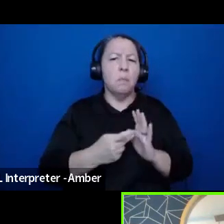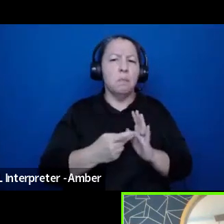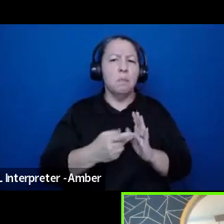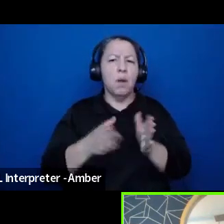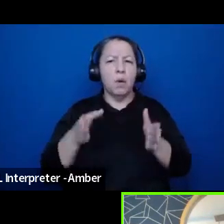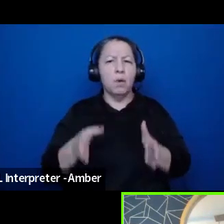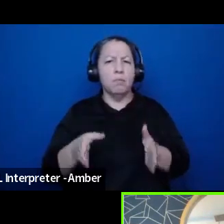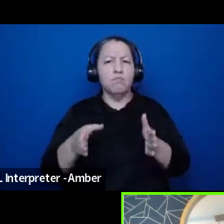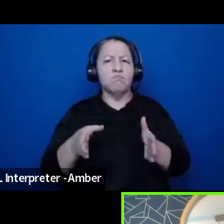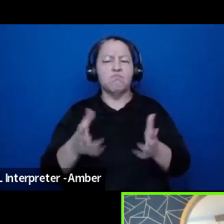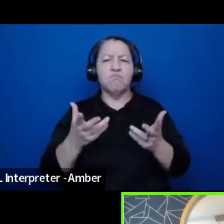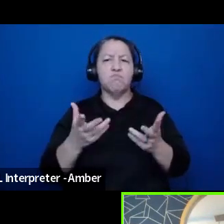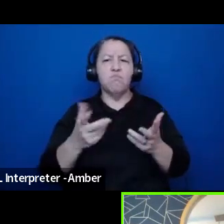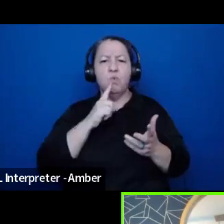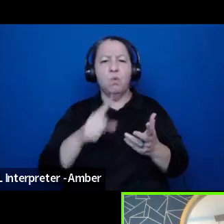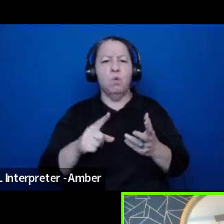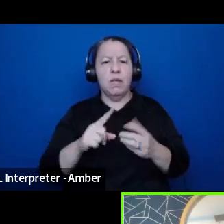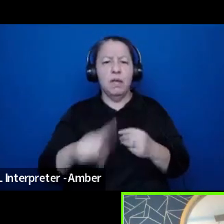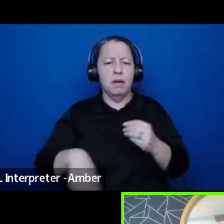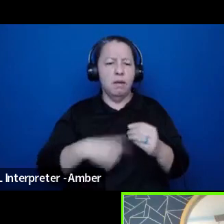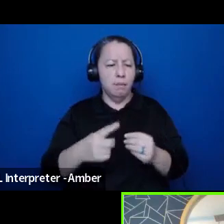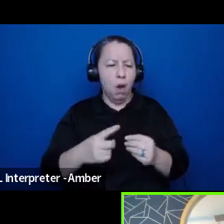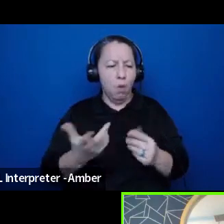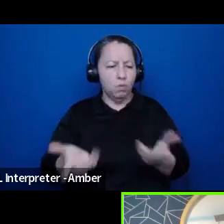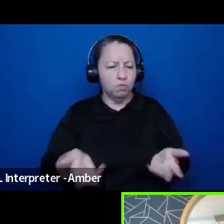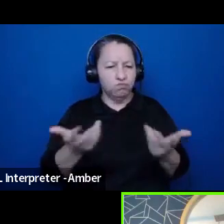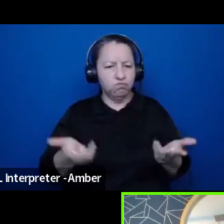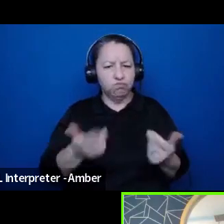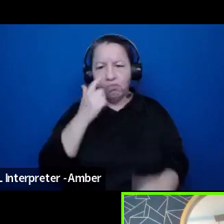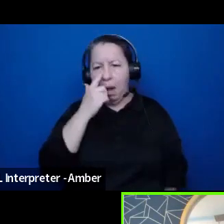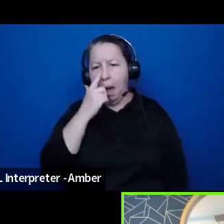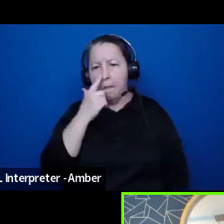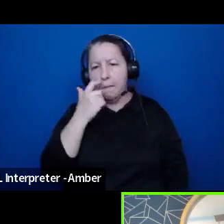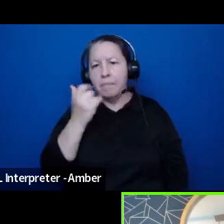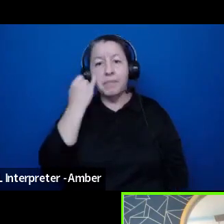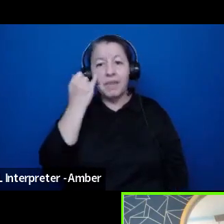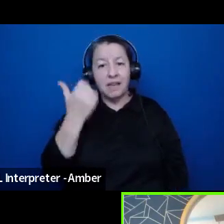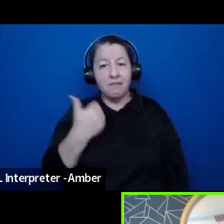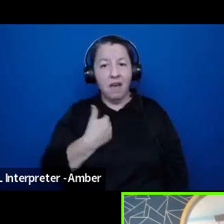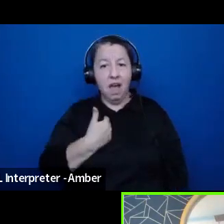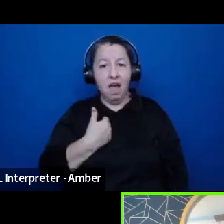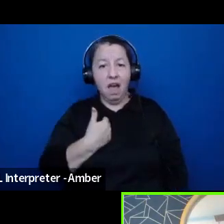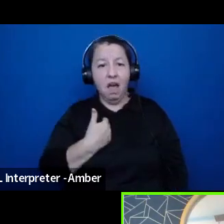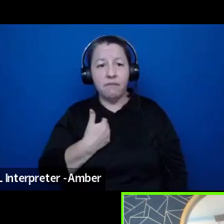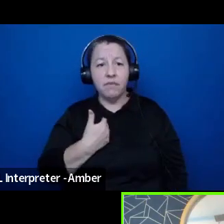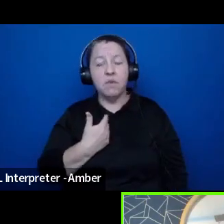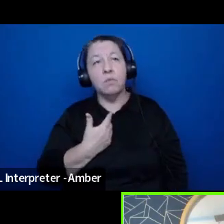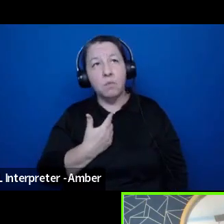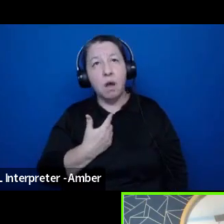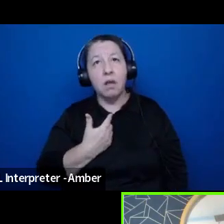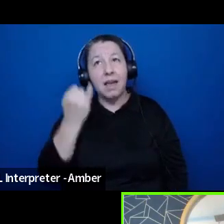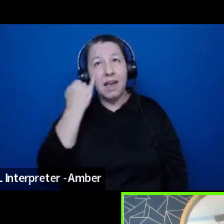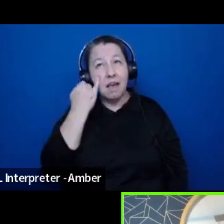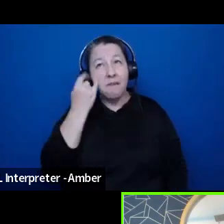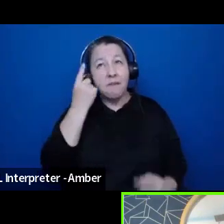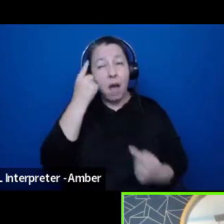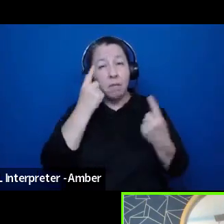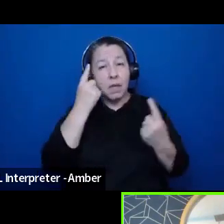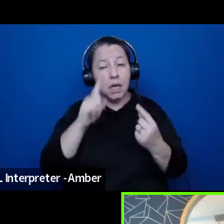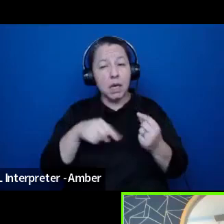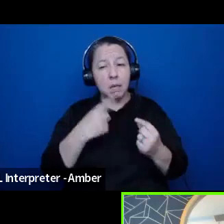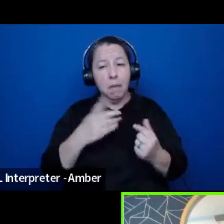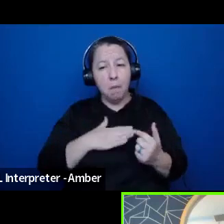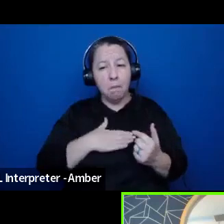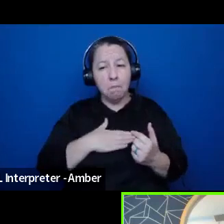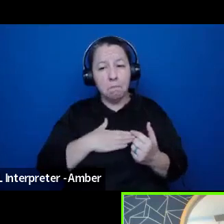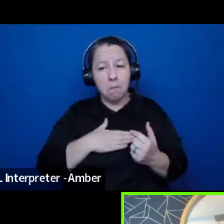it really goes back to like, if I'm thinking about my relatives, how do I want